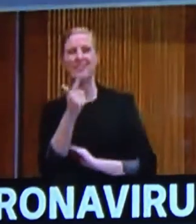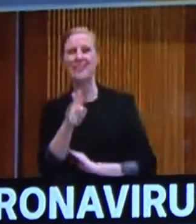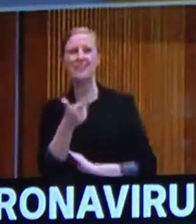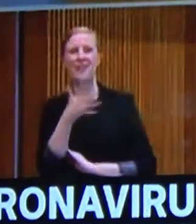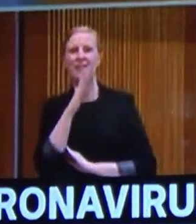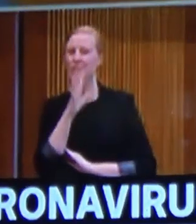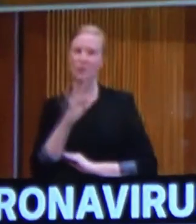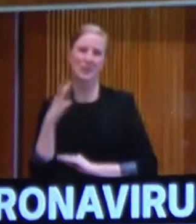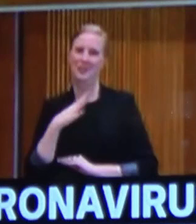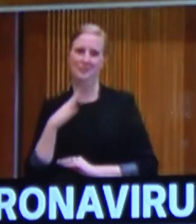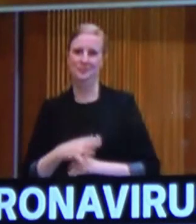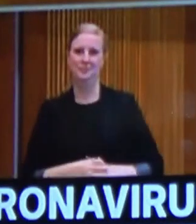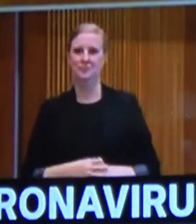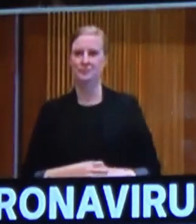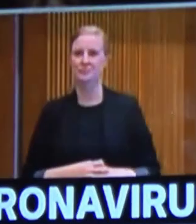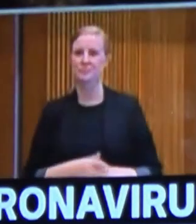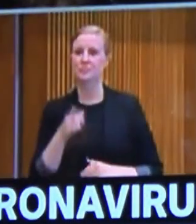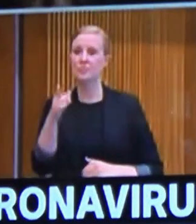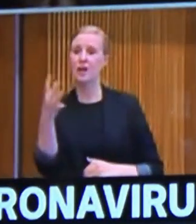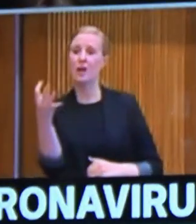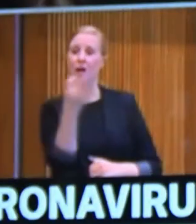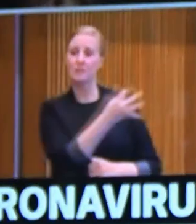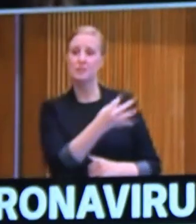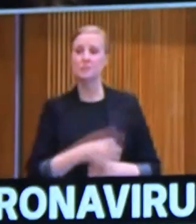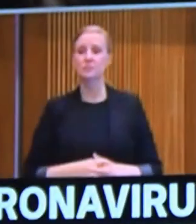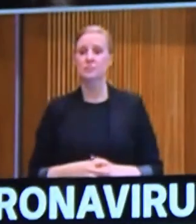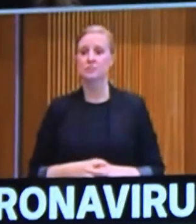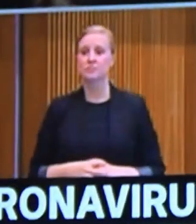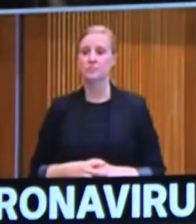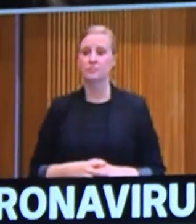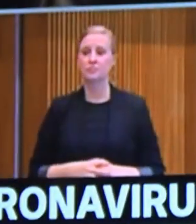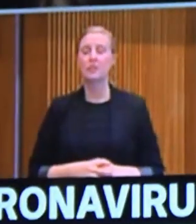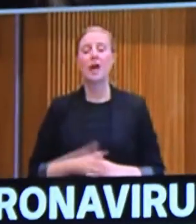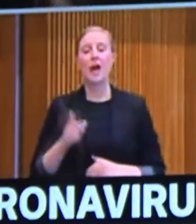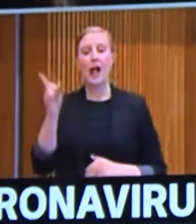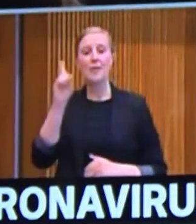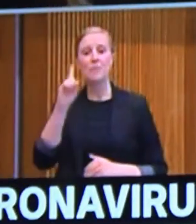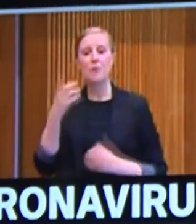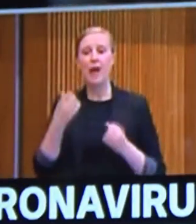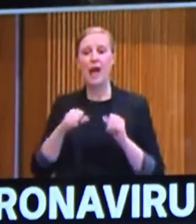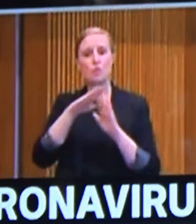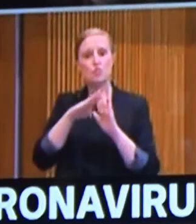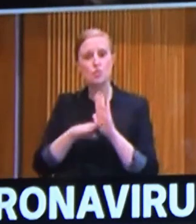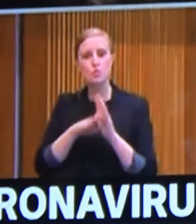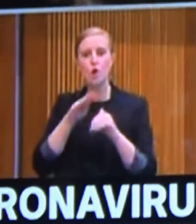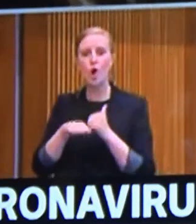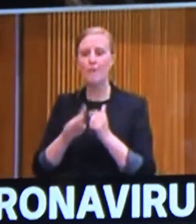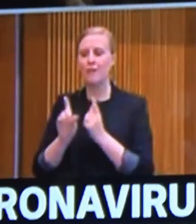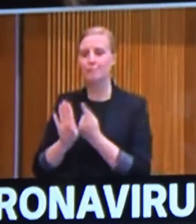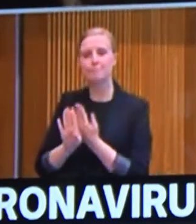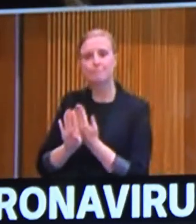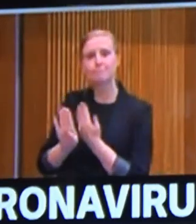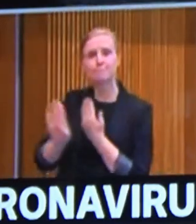Cabinet agreed that the social distancing measures that are in place now will be the national baseline, and the next move will be based on state and territory chief